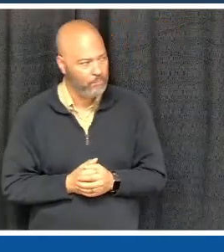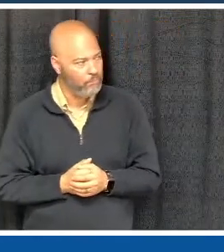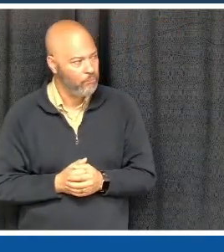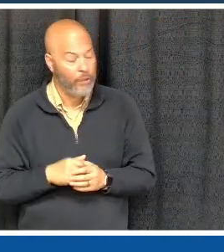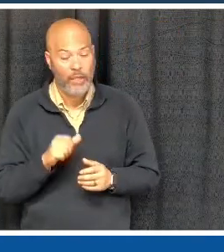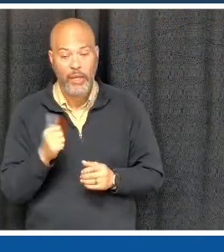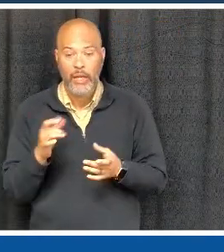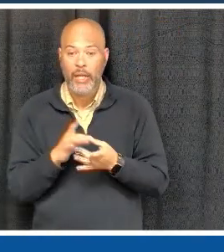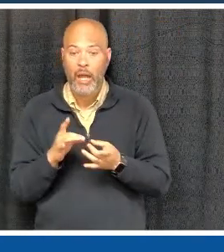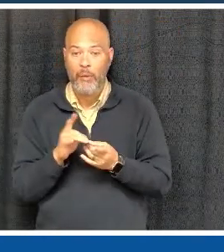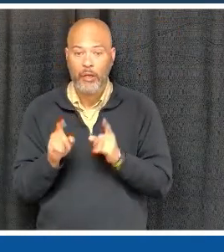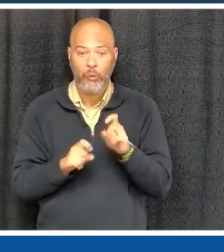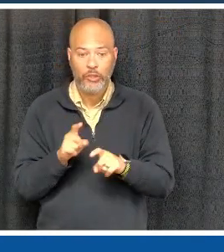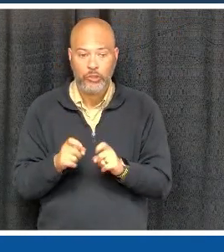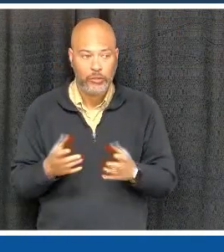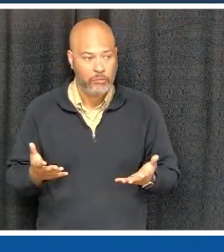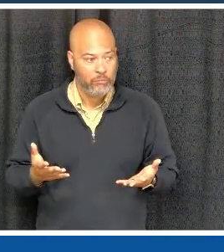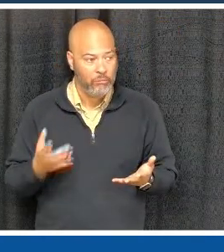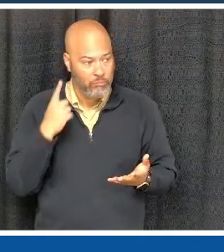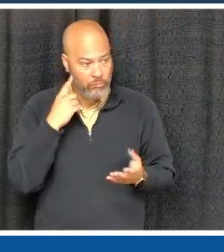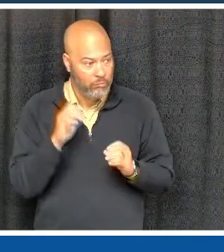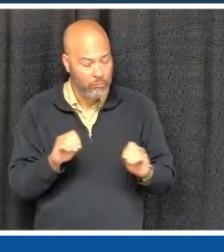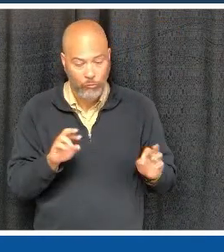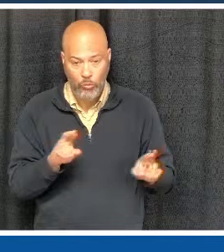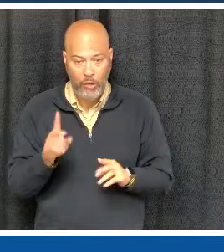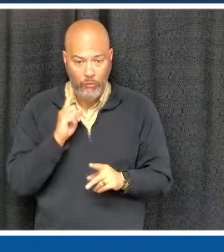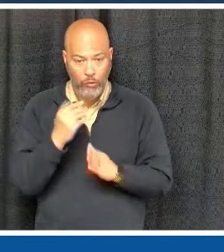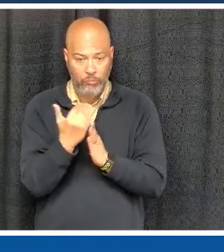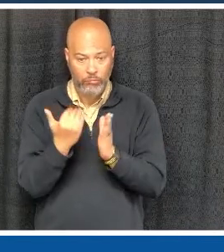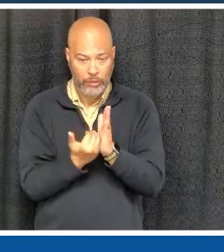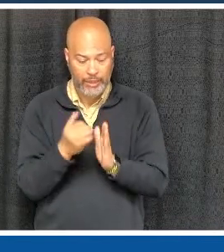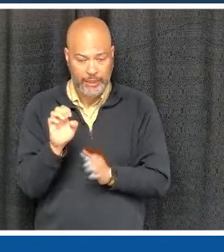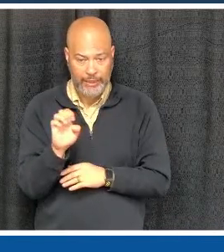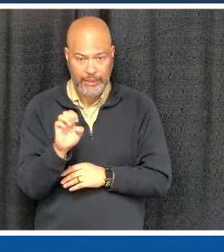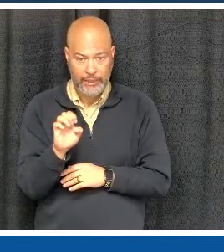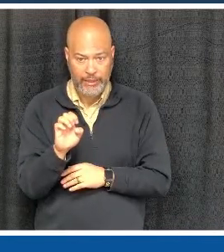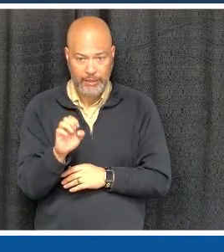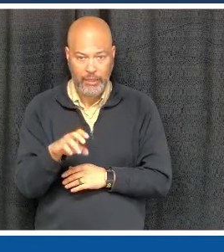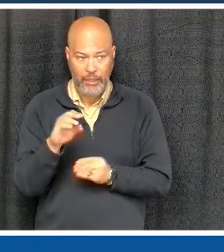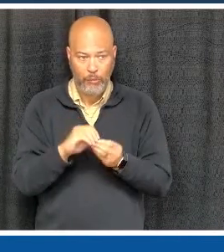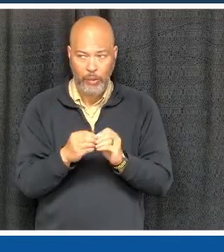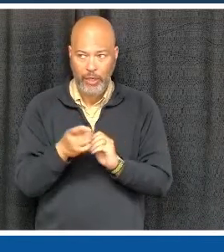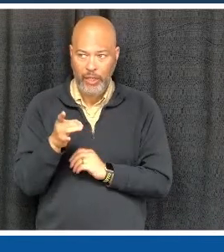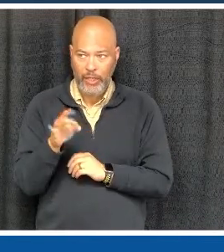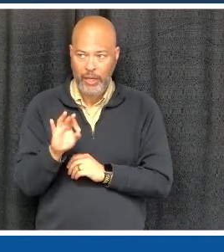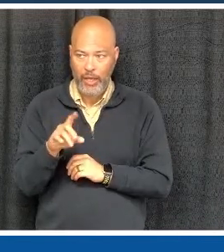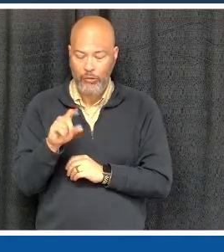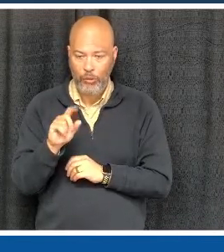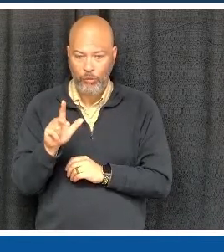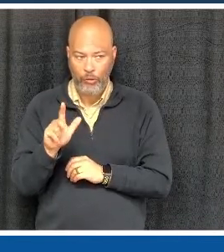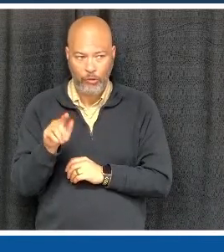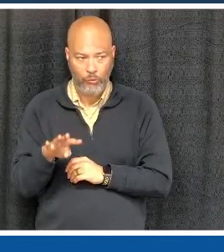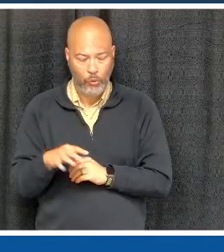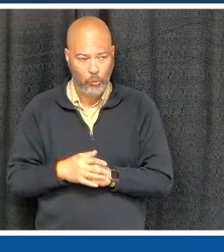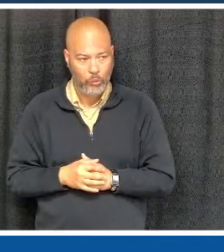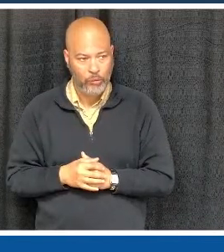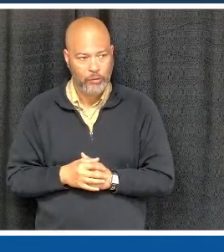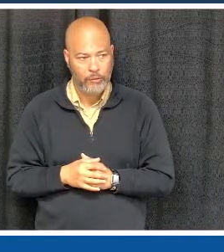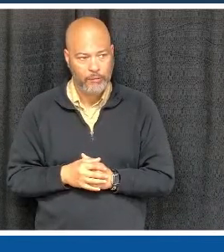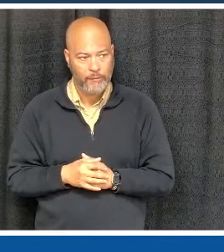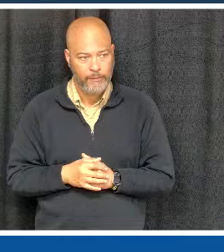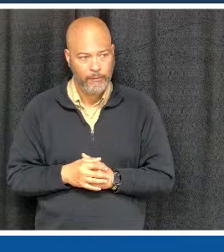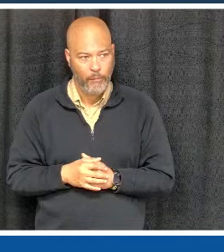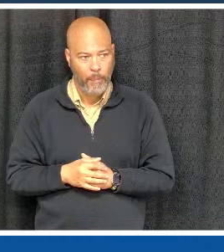Okay, any other comment or question? Seeing none, we're ready for item E, ordinance 89, 2023-24. Mr. Tindall, please,